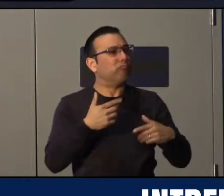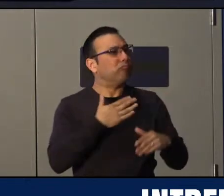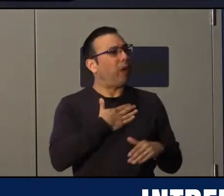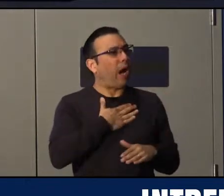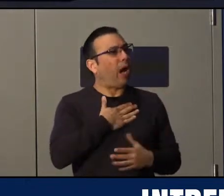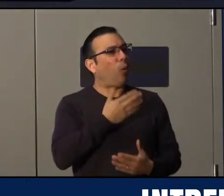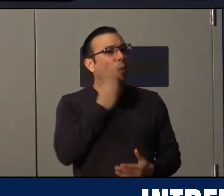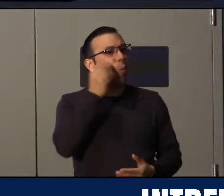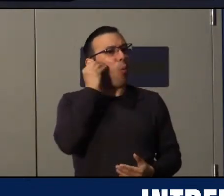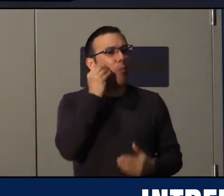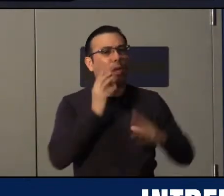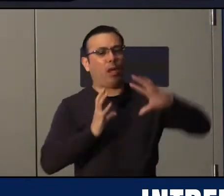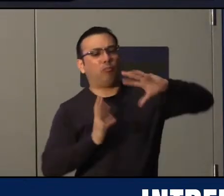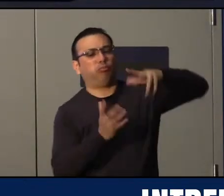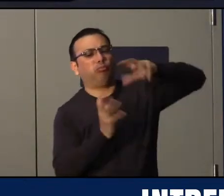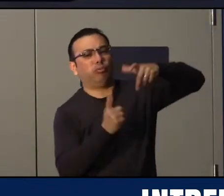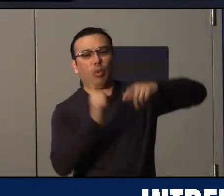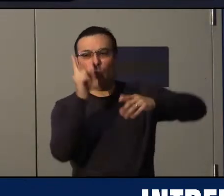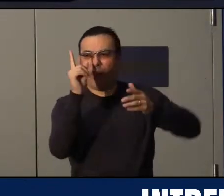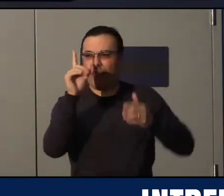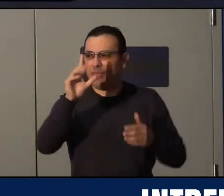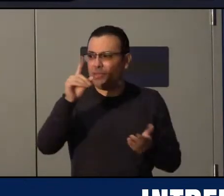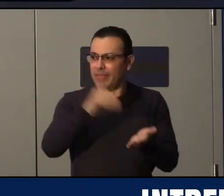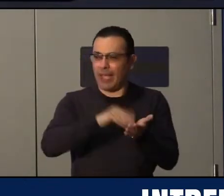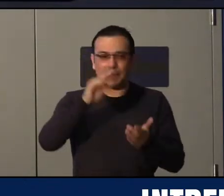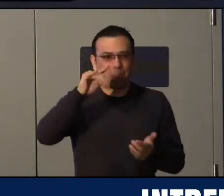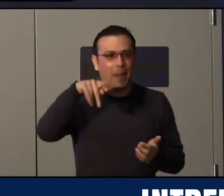sense, and it makes you love the people